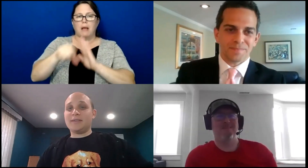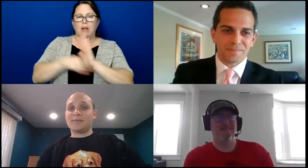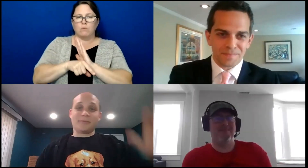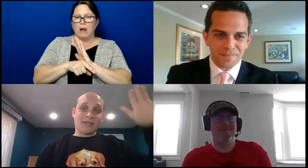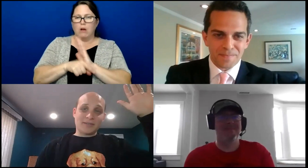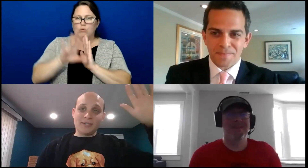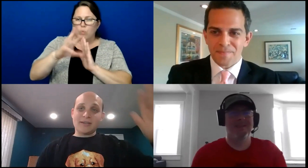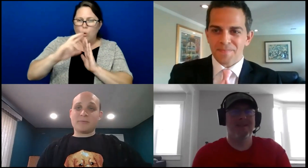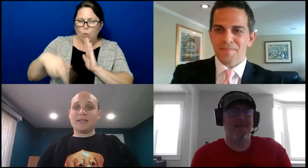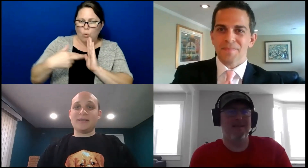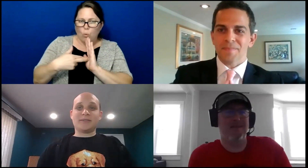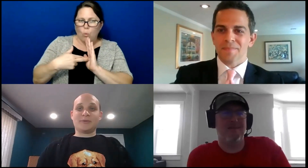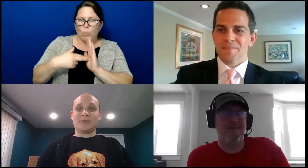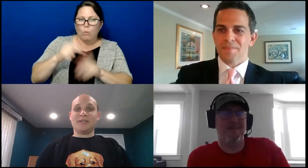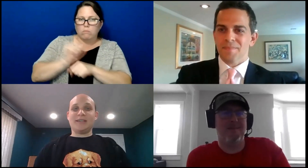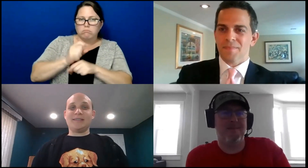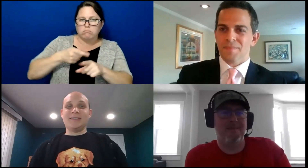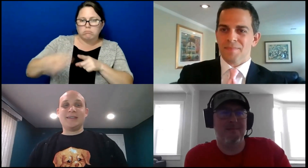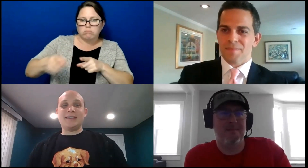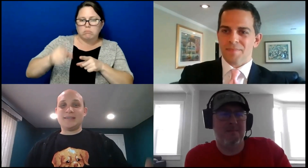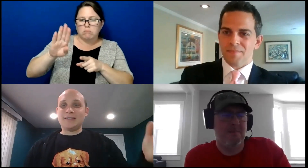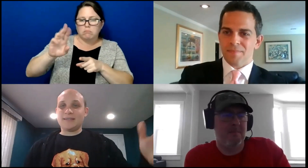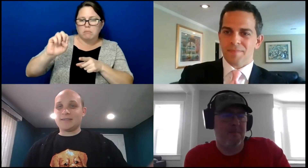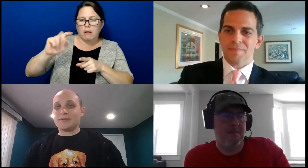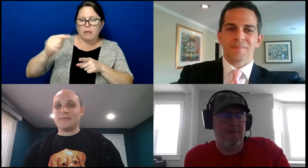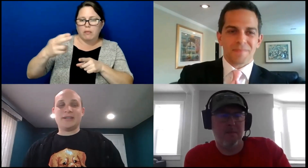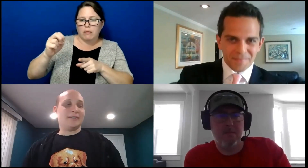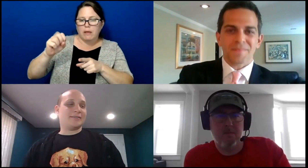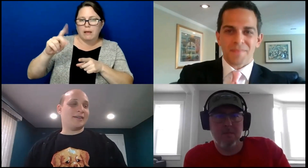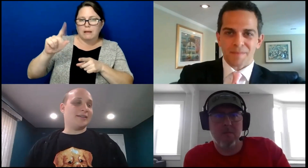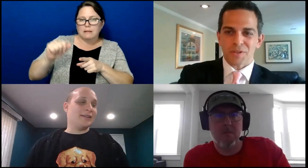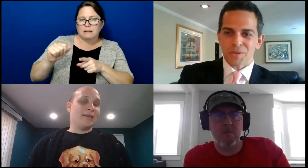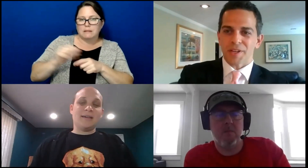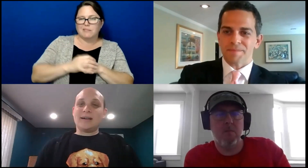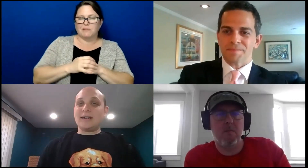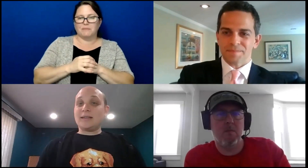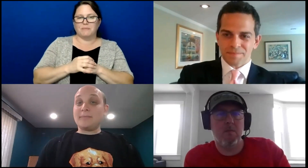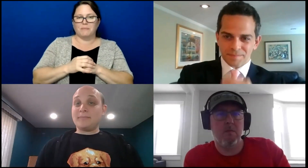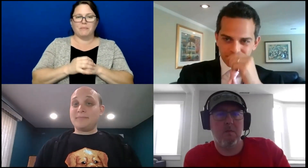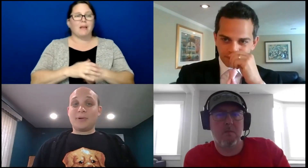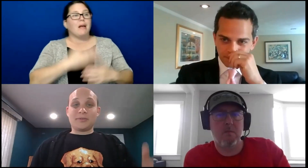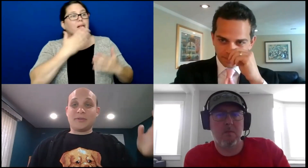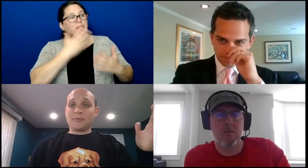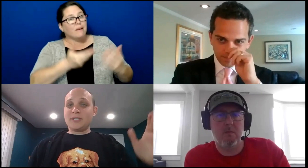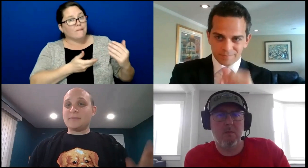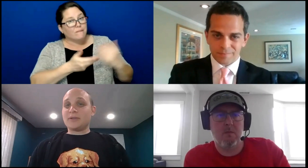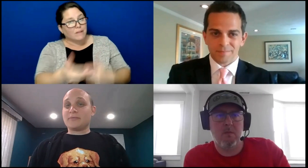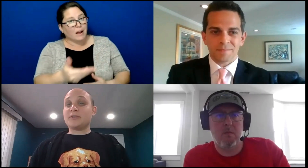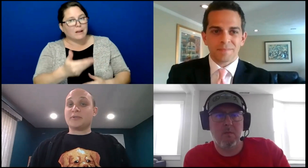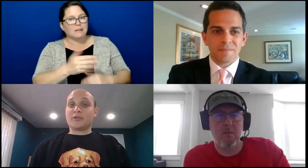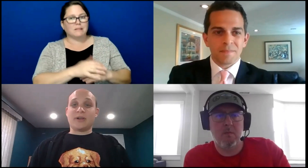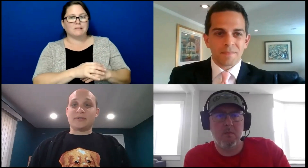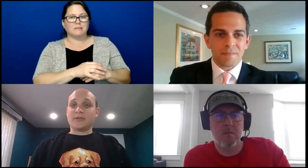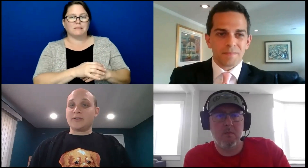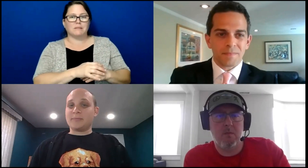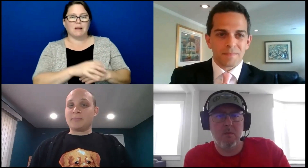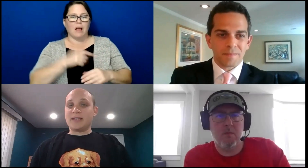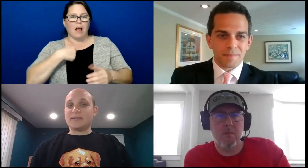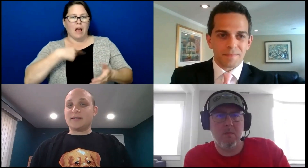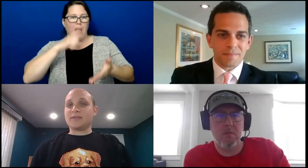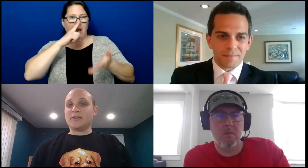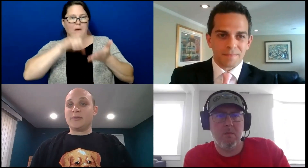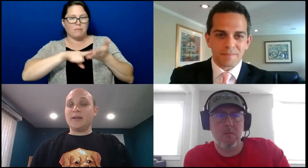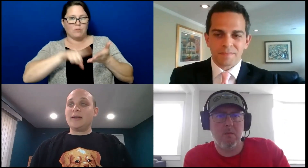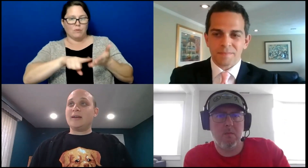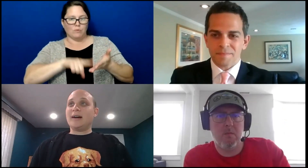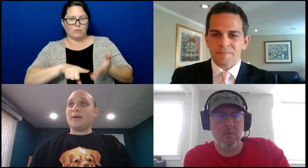Yeah, awesome. Nice to meet everybody. Thanks for tuning in. And Danny, thanks for inviting us on. Absolutely. Paul Silverman, I'm the research director here at